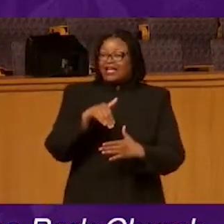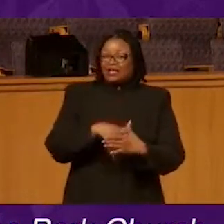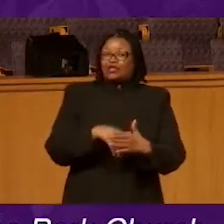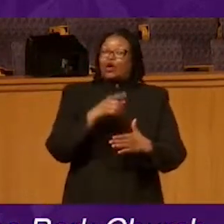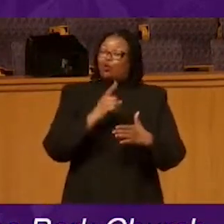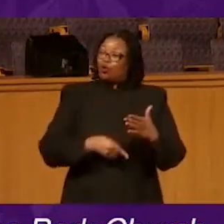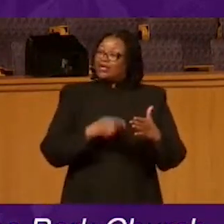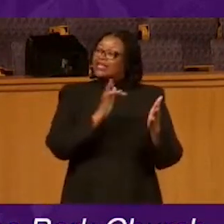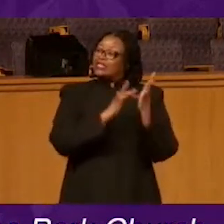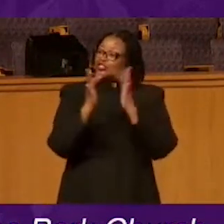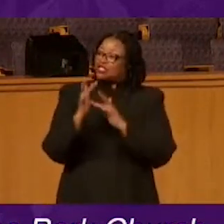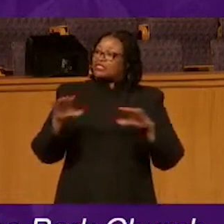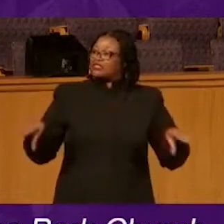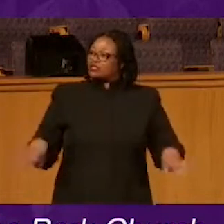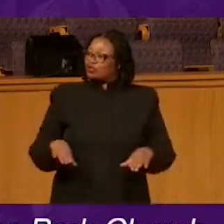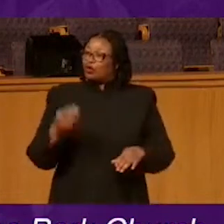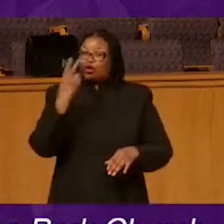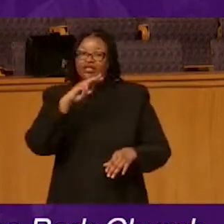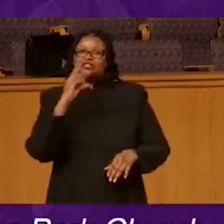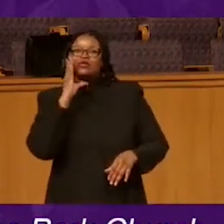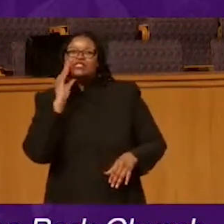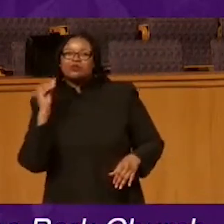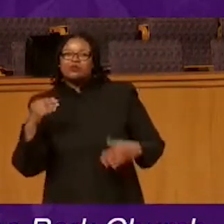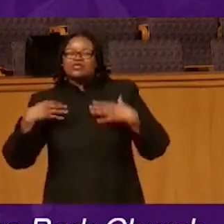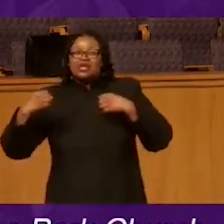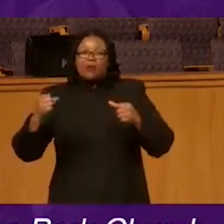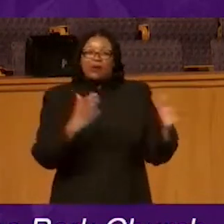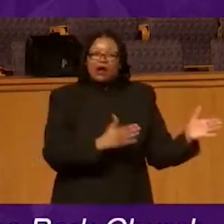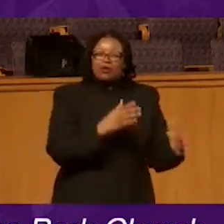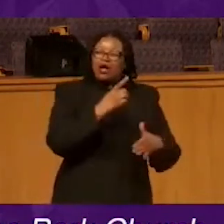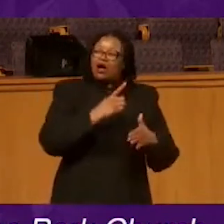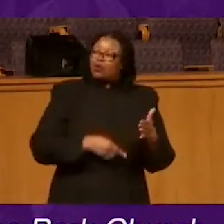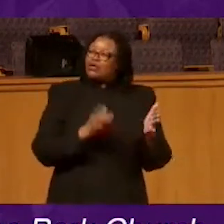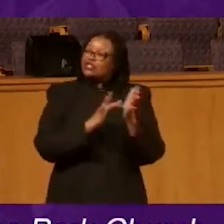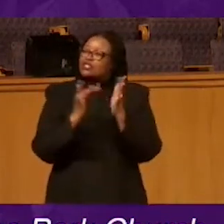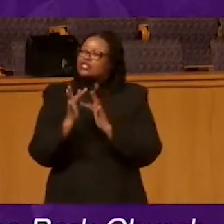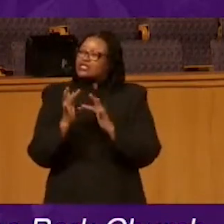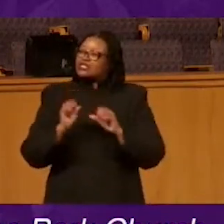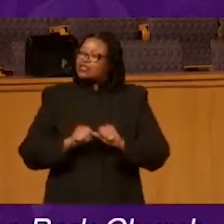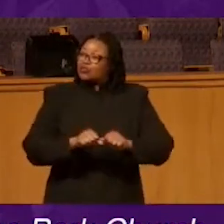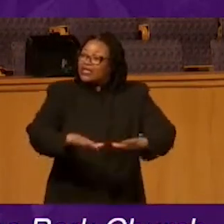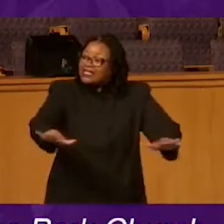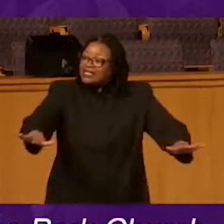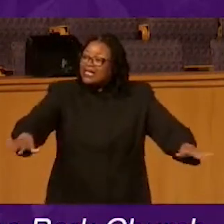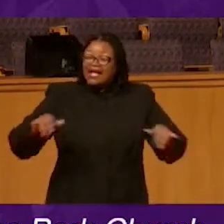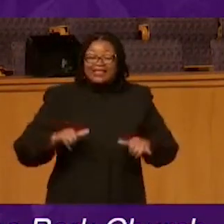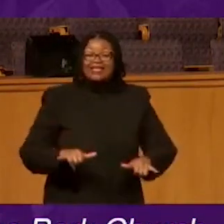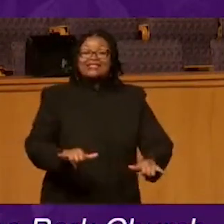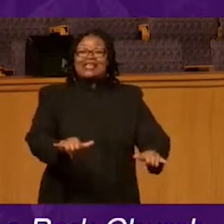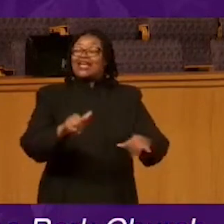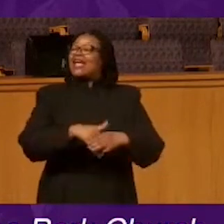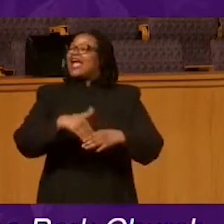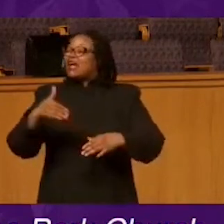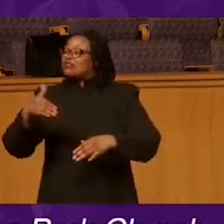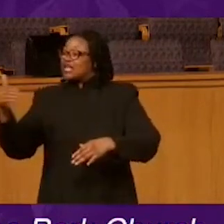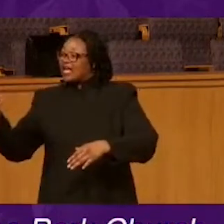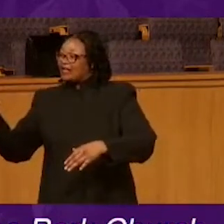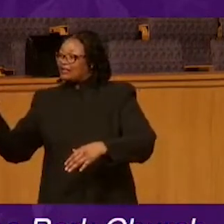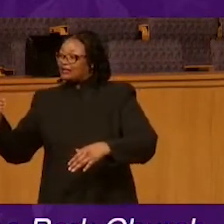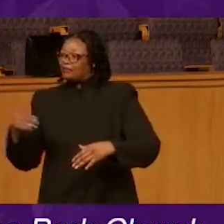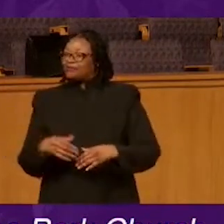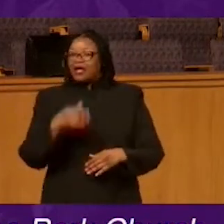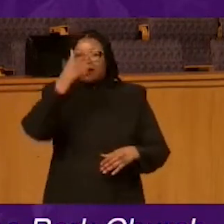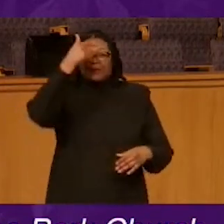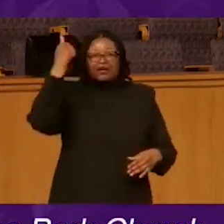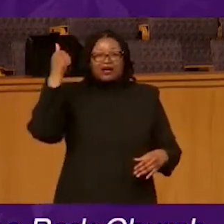not looking to experience the power of what he's releasing inside. They stay outside because